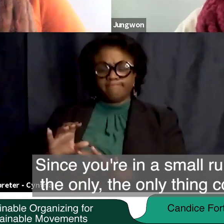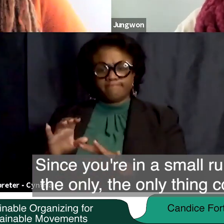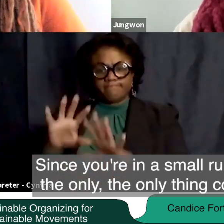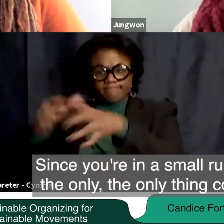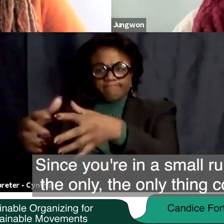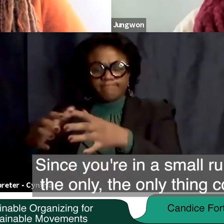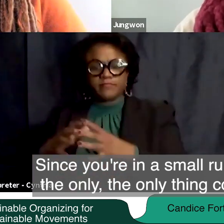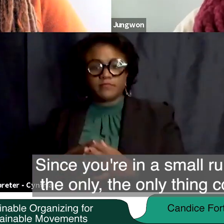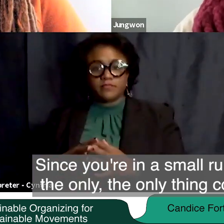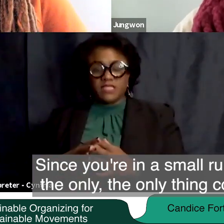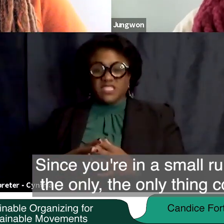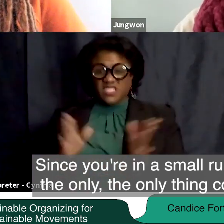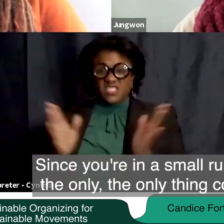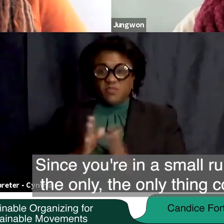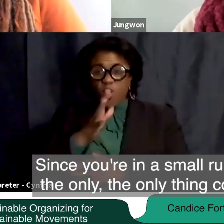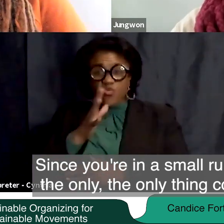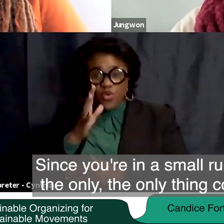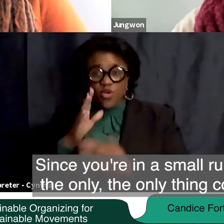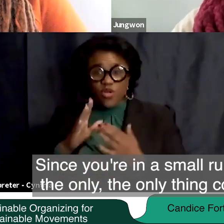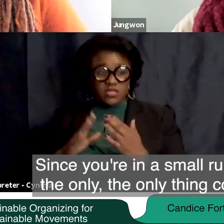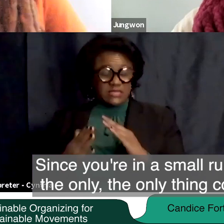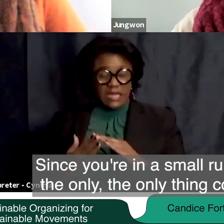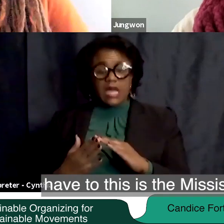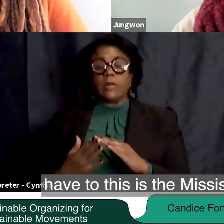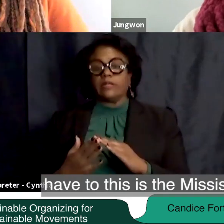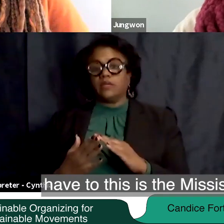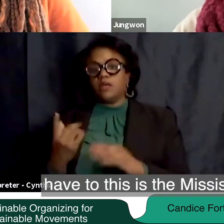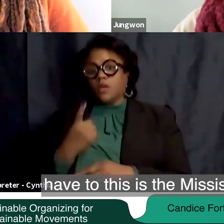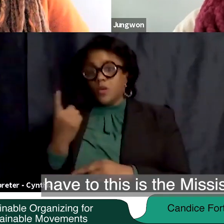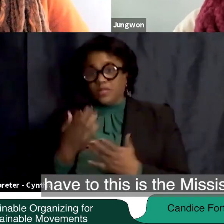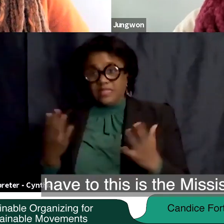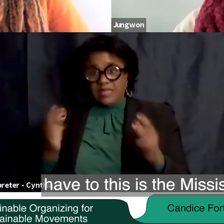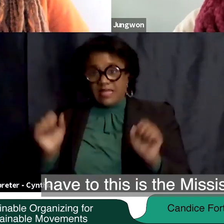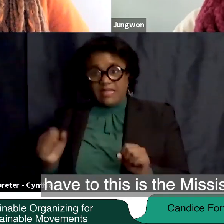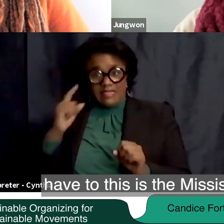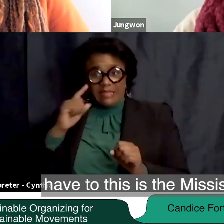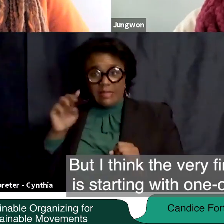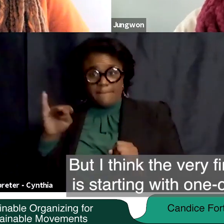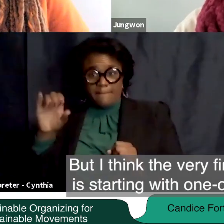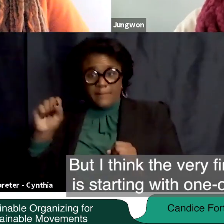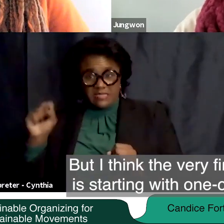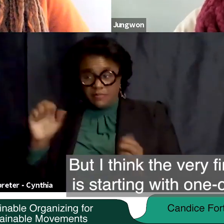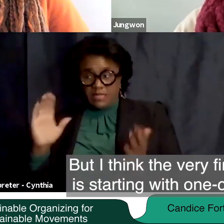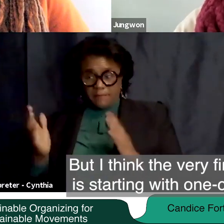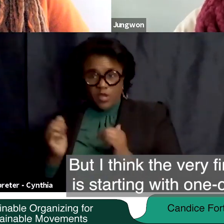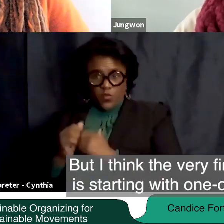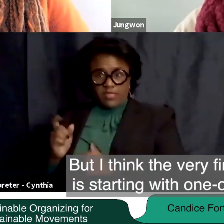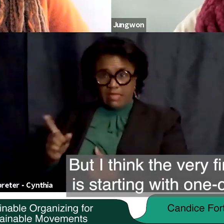Since you're in a small rural town, and the only thing comparable I have to this is the Mississippi work,